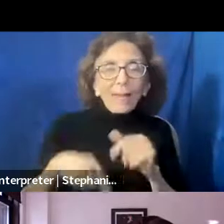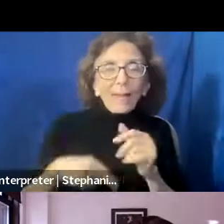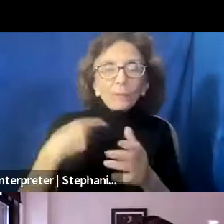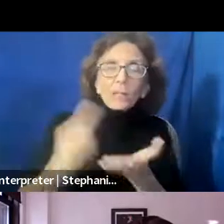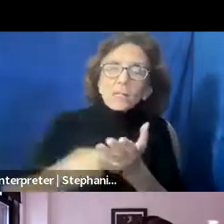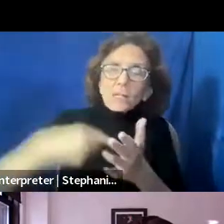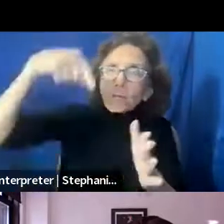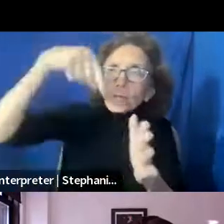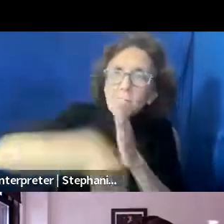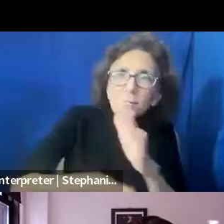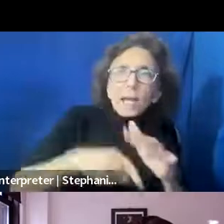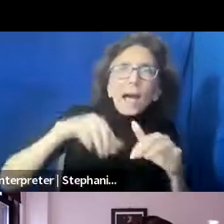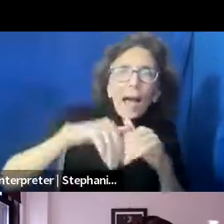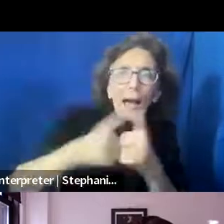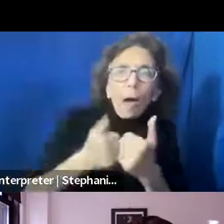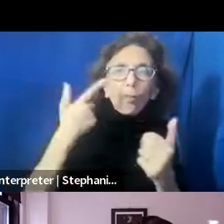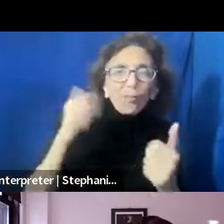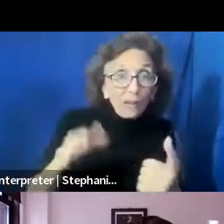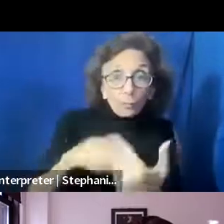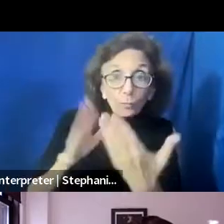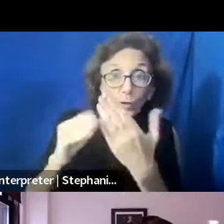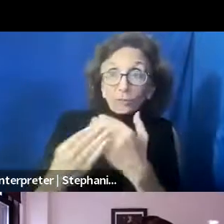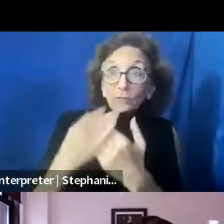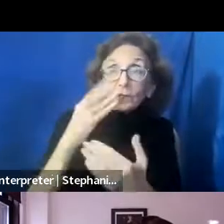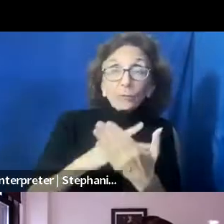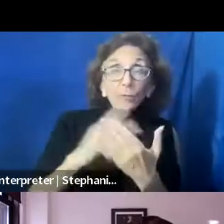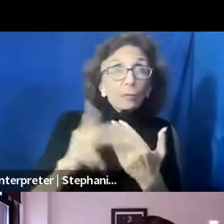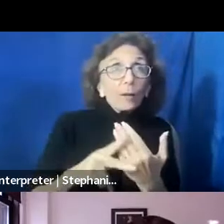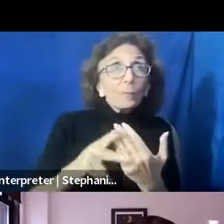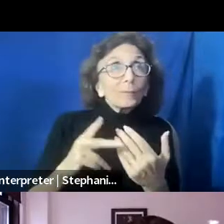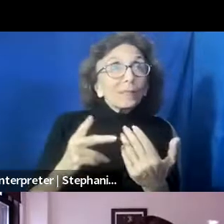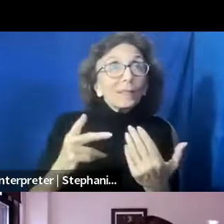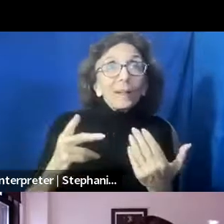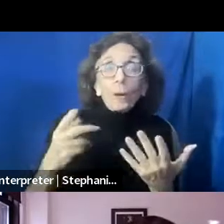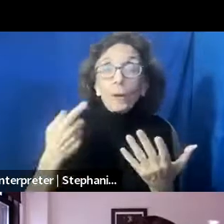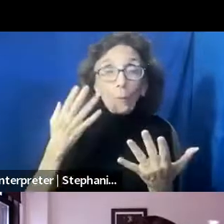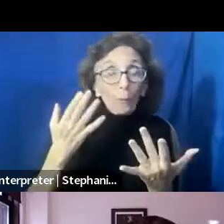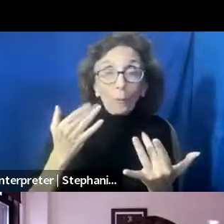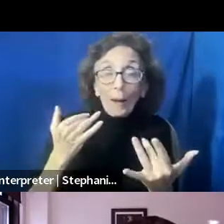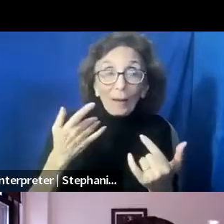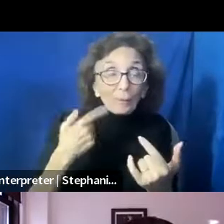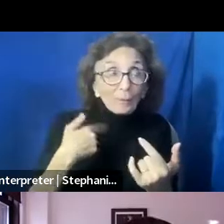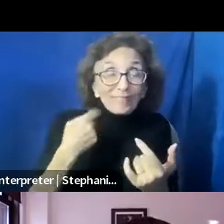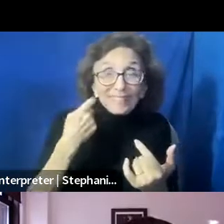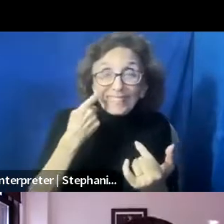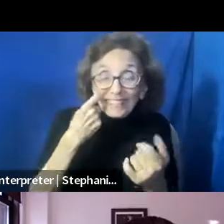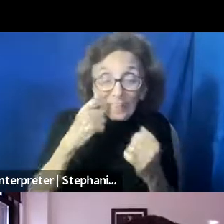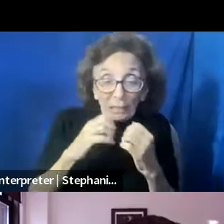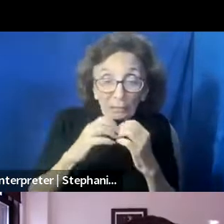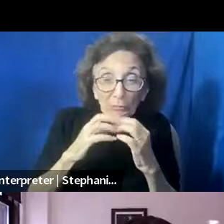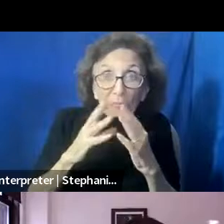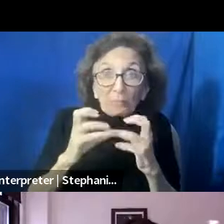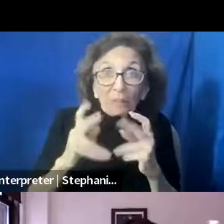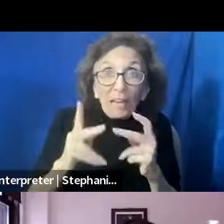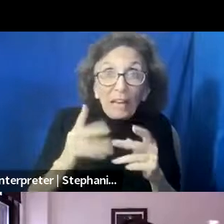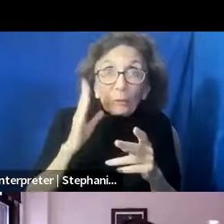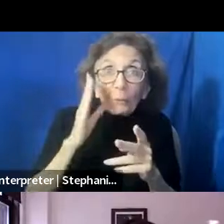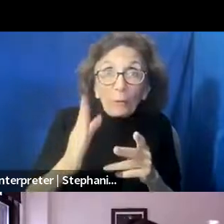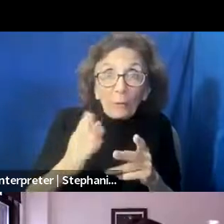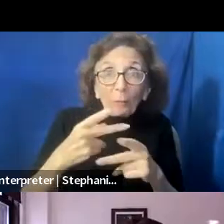about how it has affected our programming, because we are just coming back to production, for example.